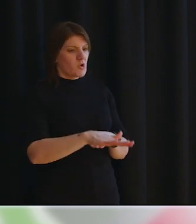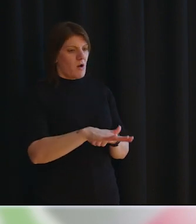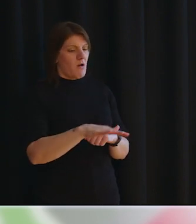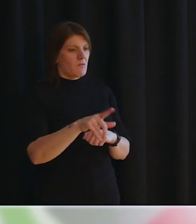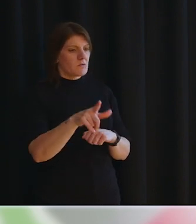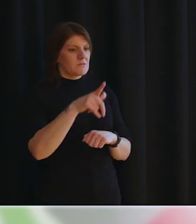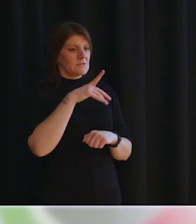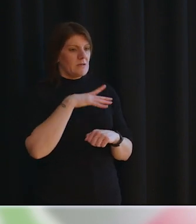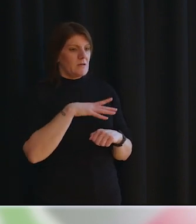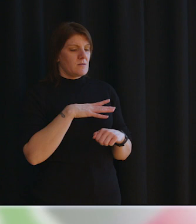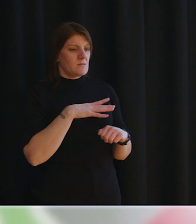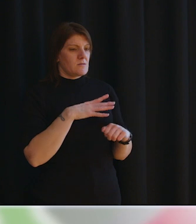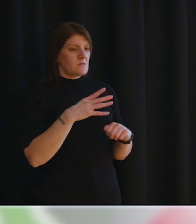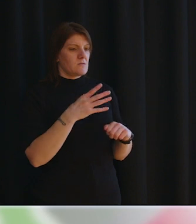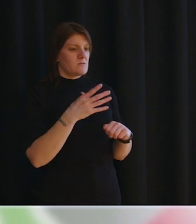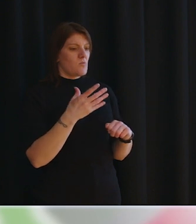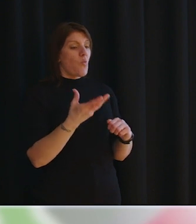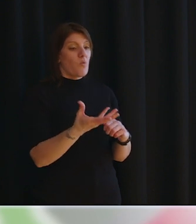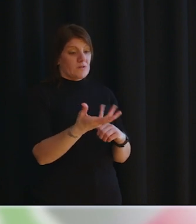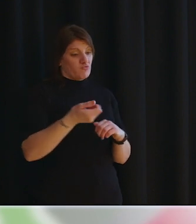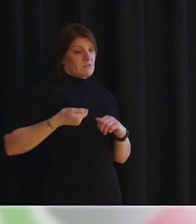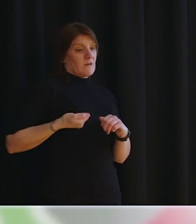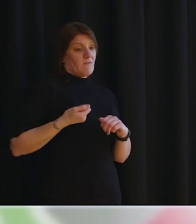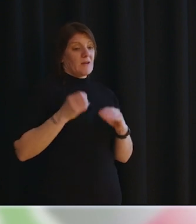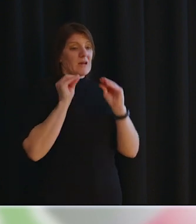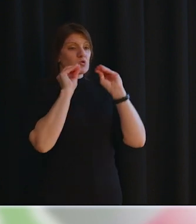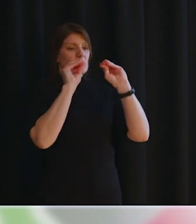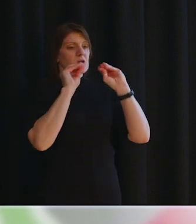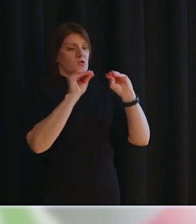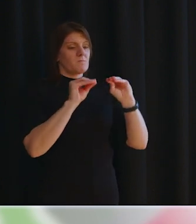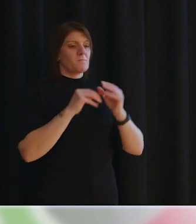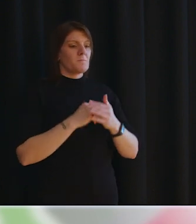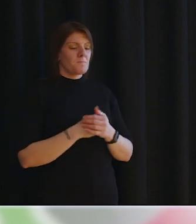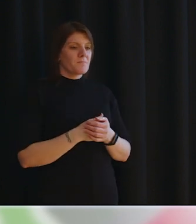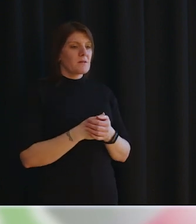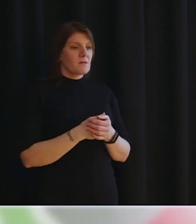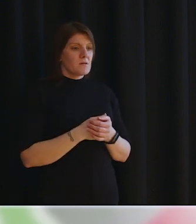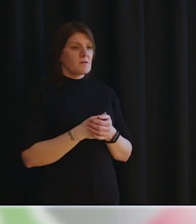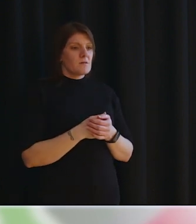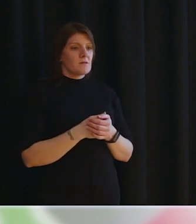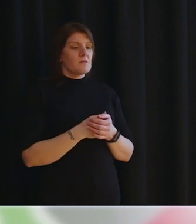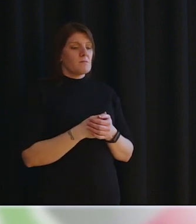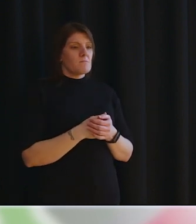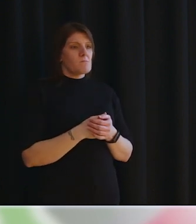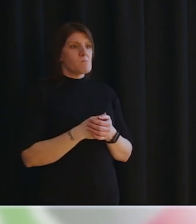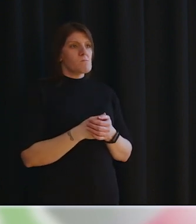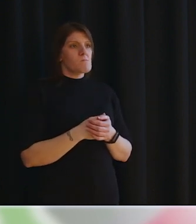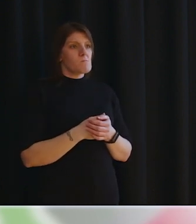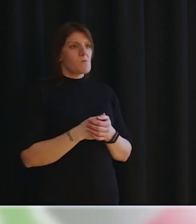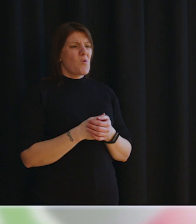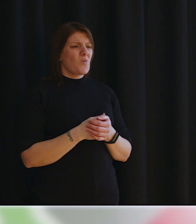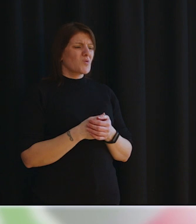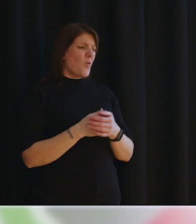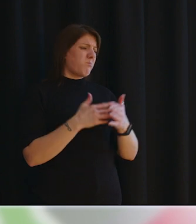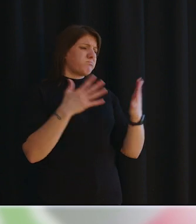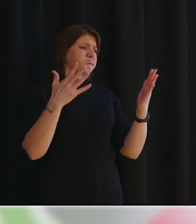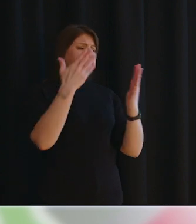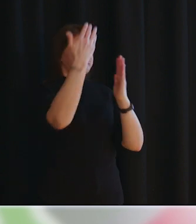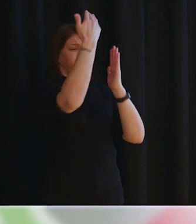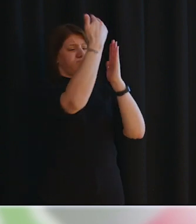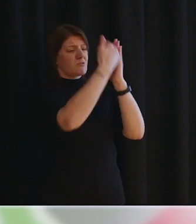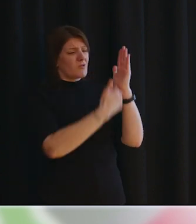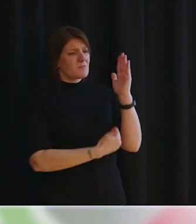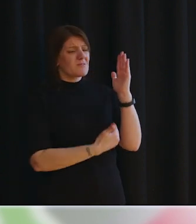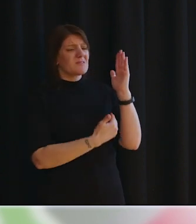sort of education. So this enormous document is an effort